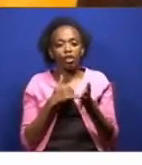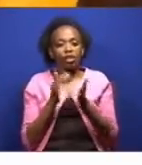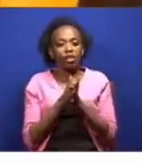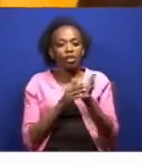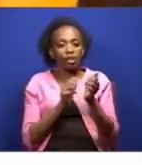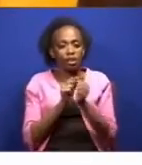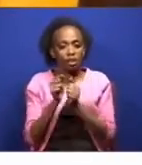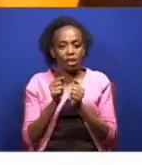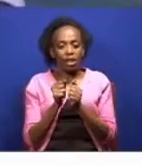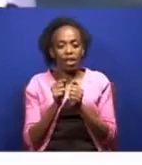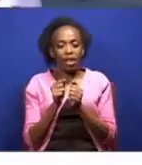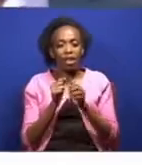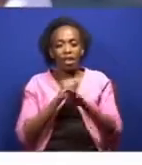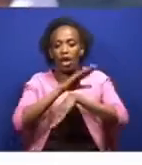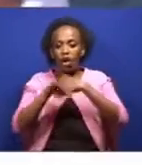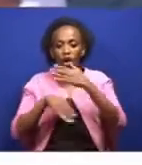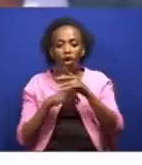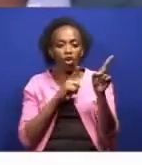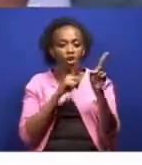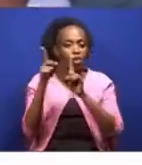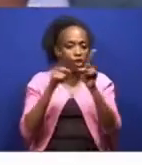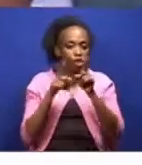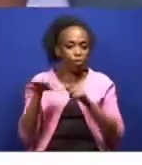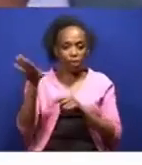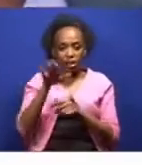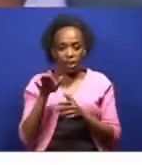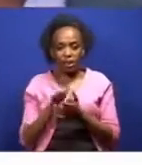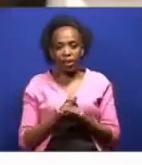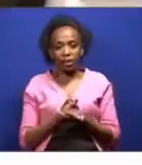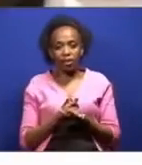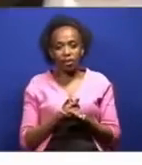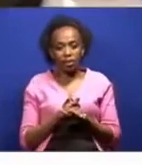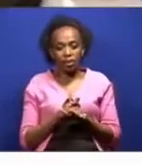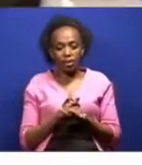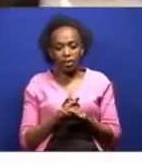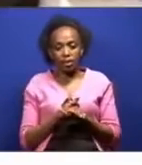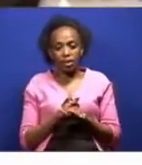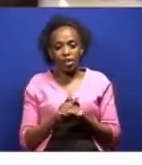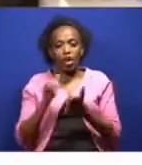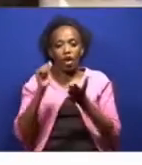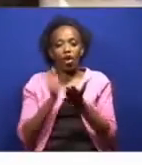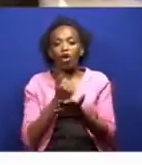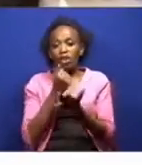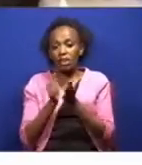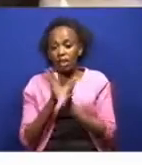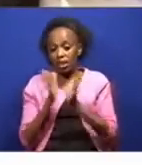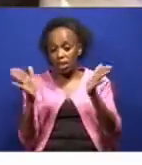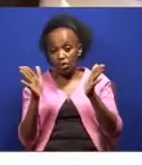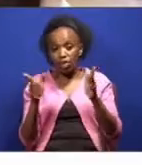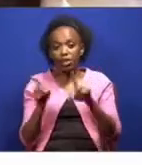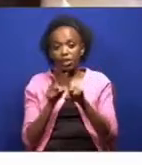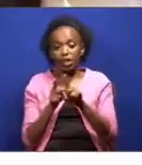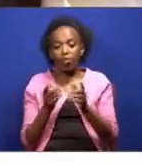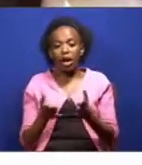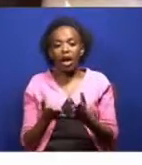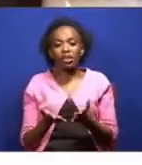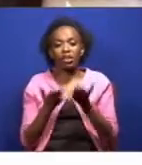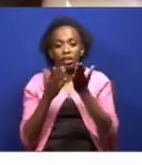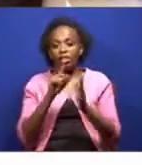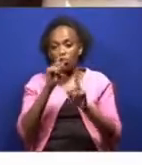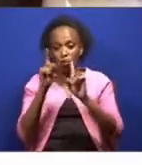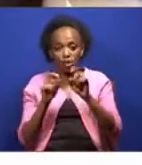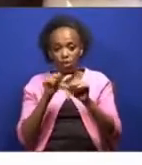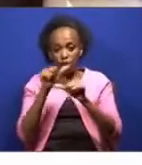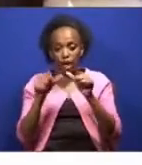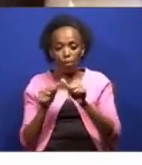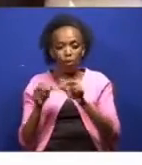disrupted the entire transport sector. The Auditor General has already raised questions on